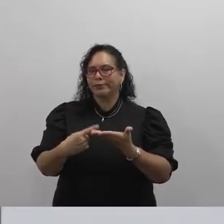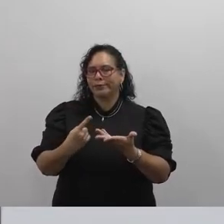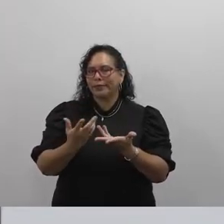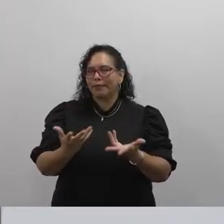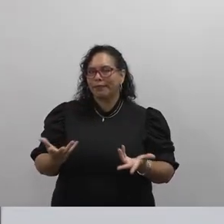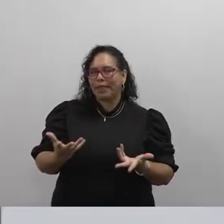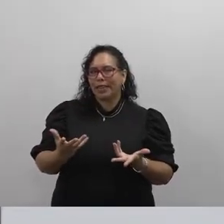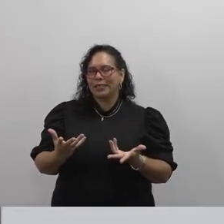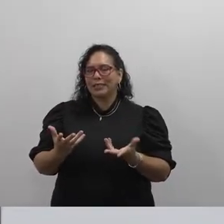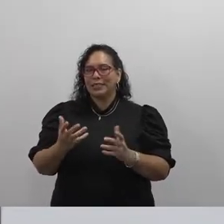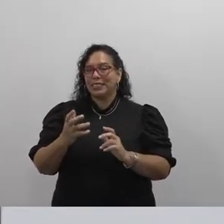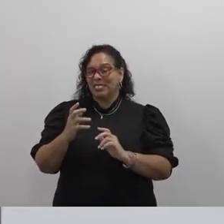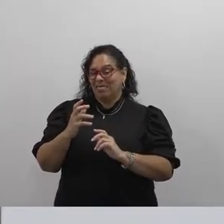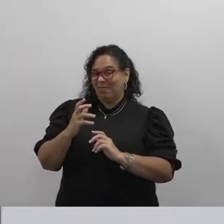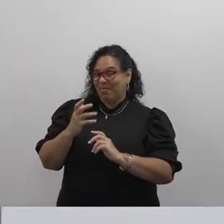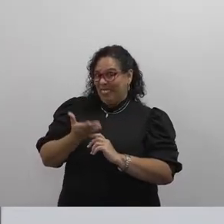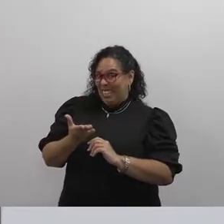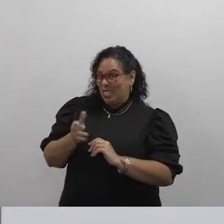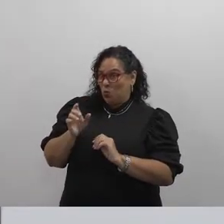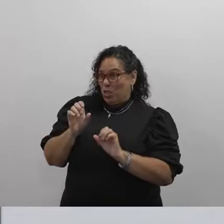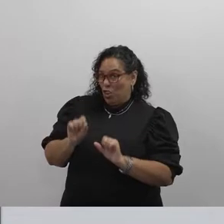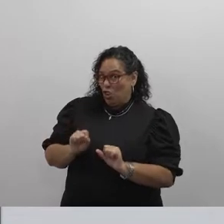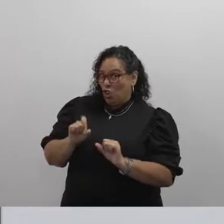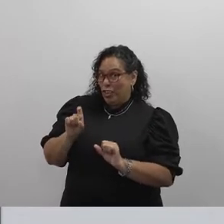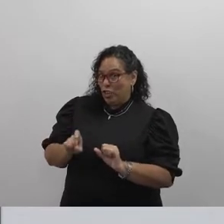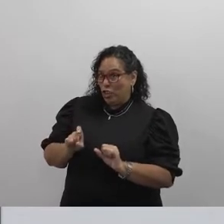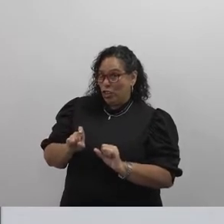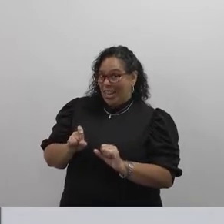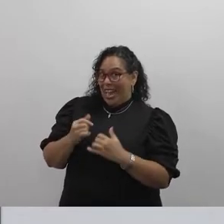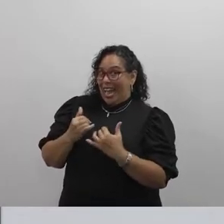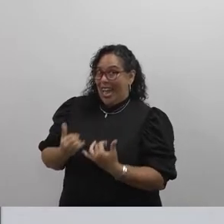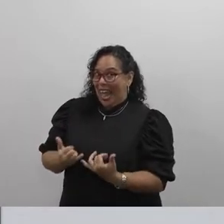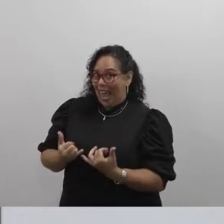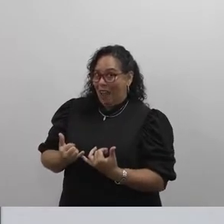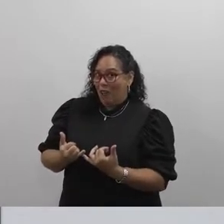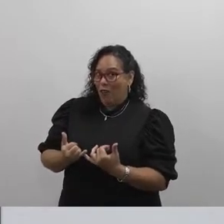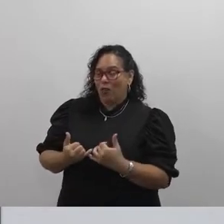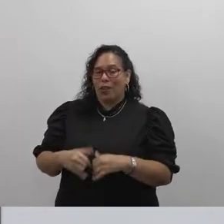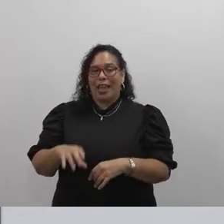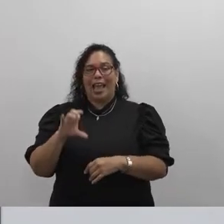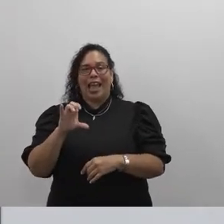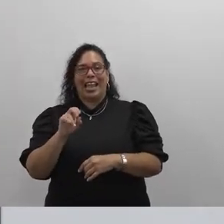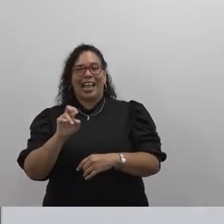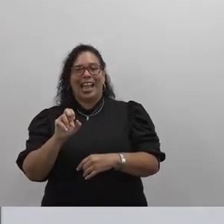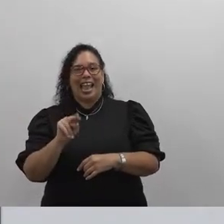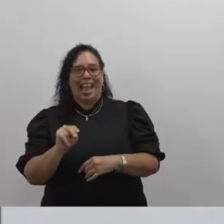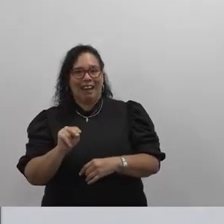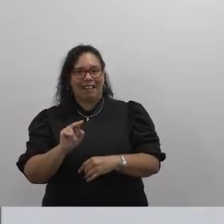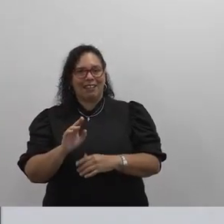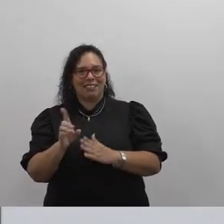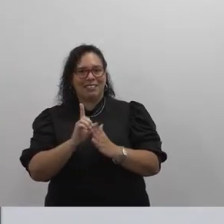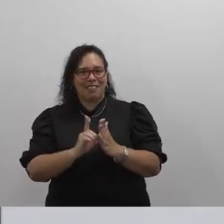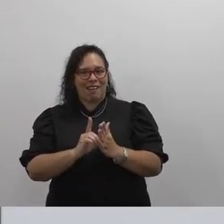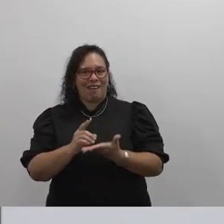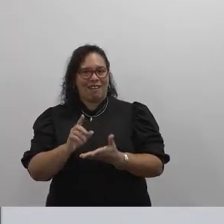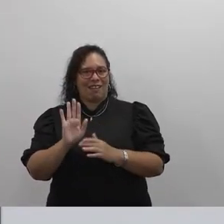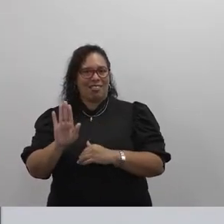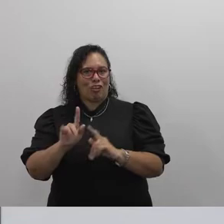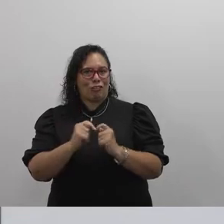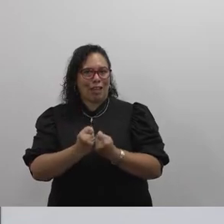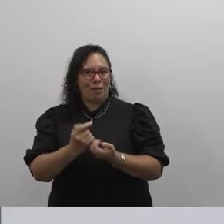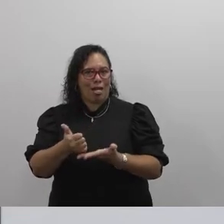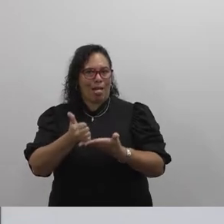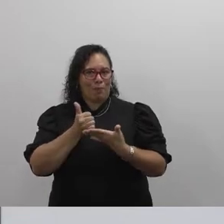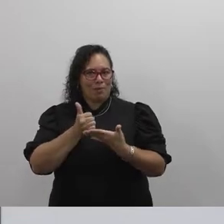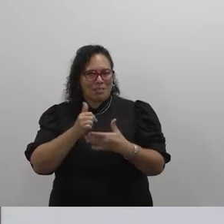there certain things we could and should be doing out there right now? And Cannon and their team helped us identify that very thing.